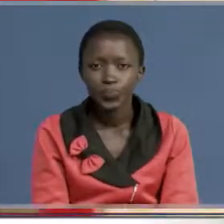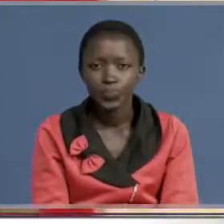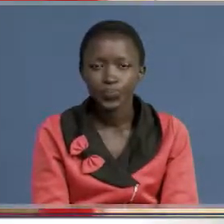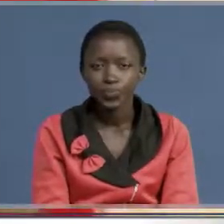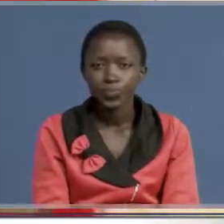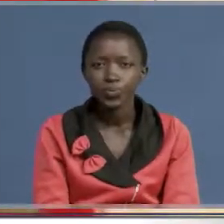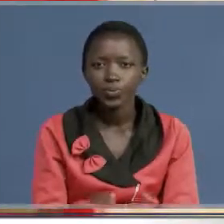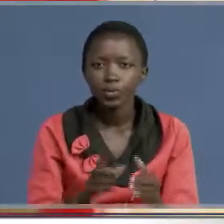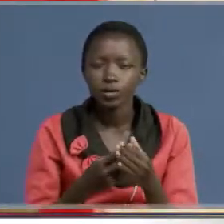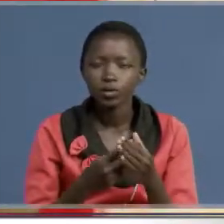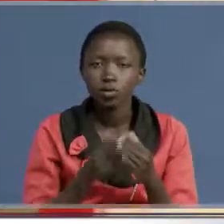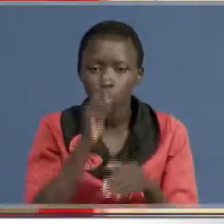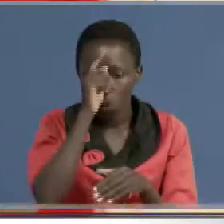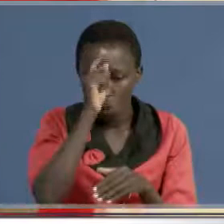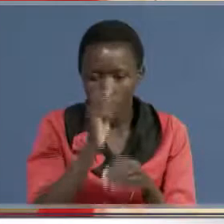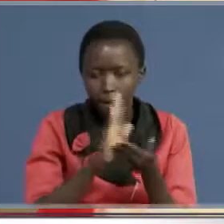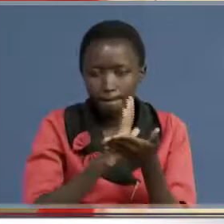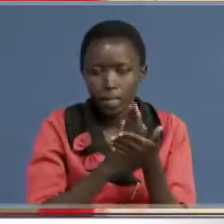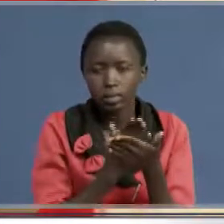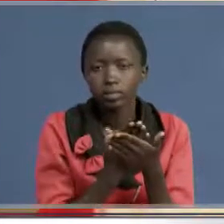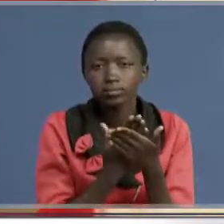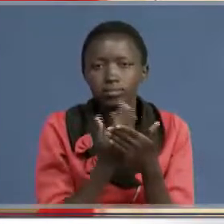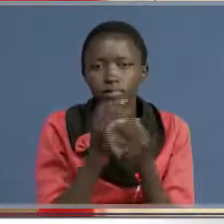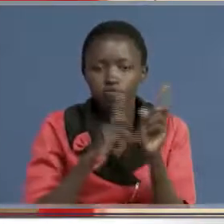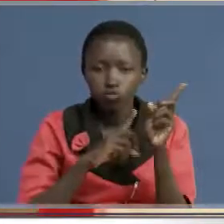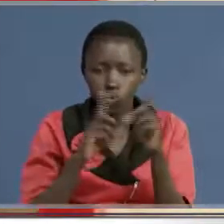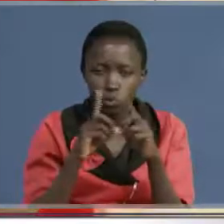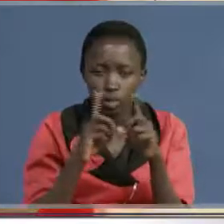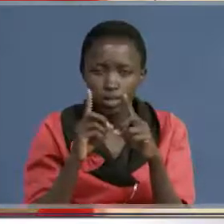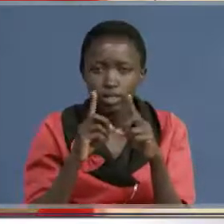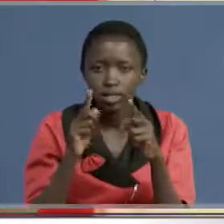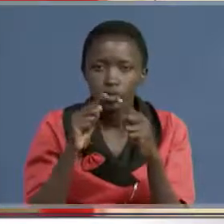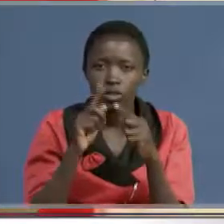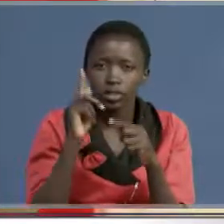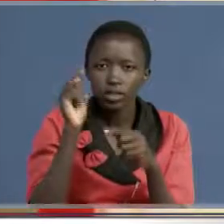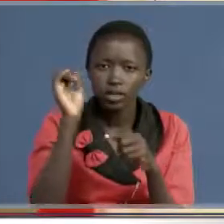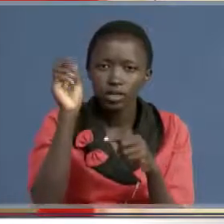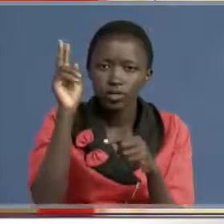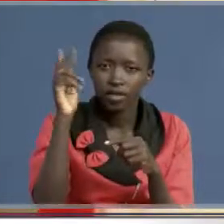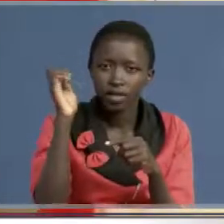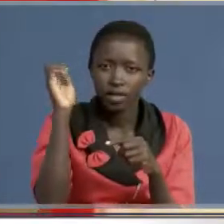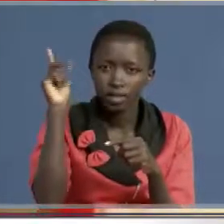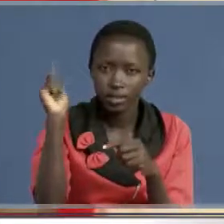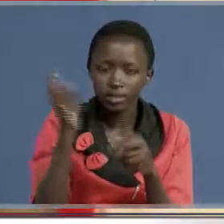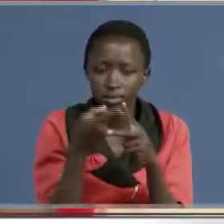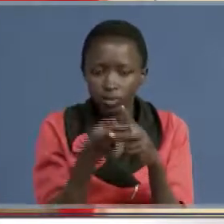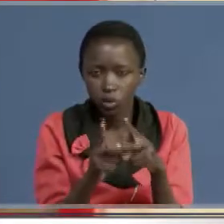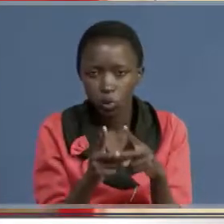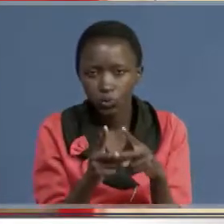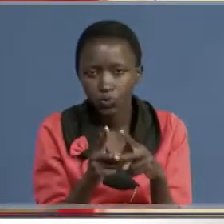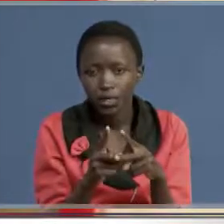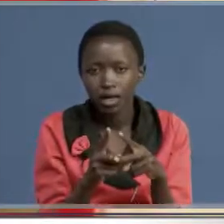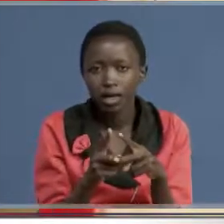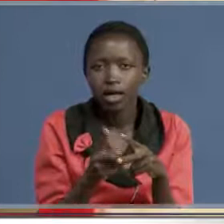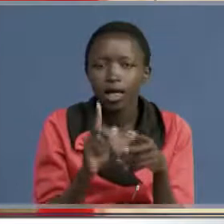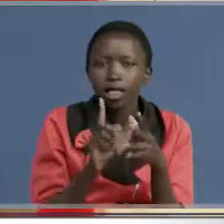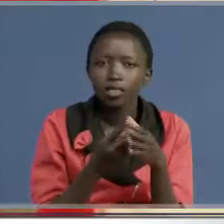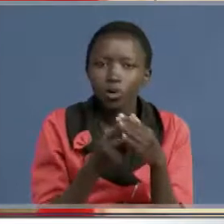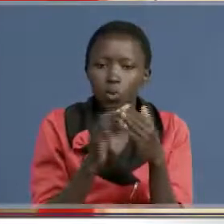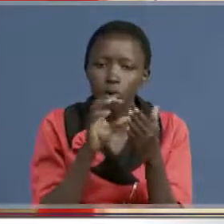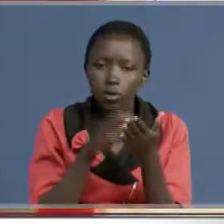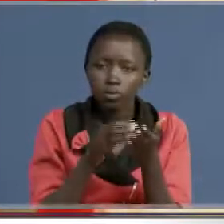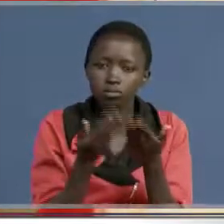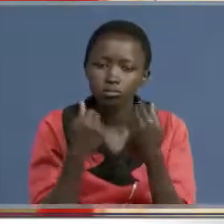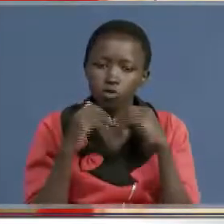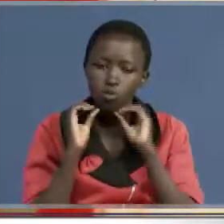I am privileged and honored to be part of this journey towards TVET curriculum framework launch. The occasion affords us